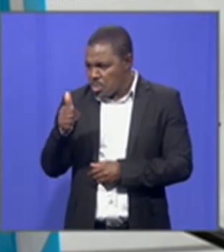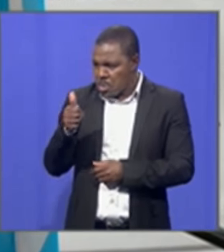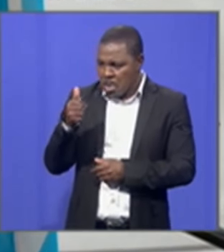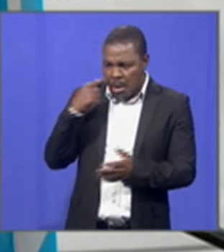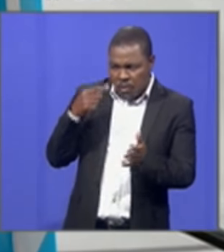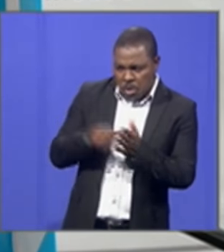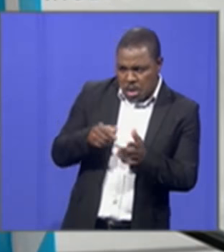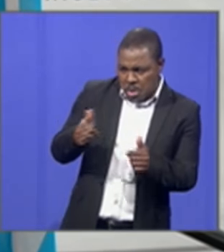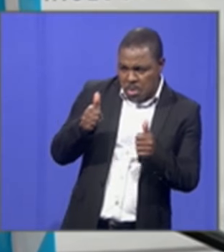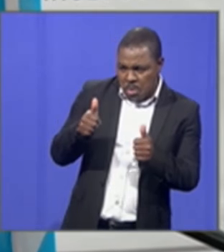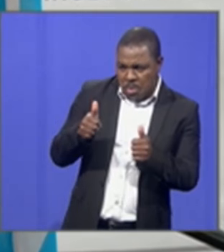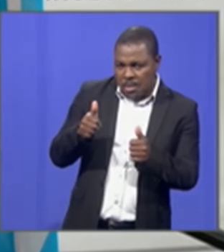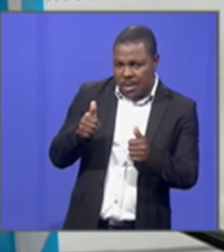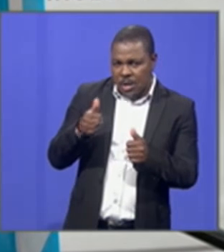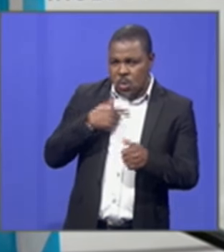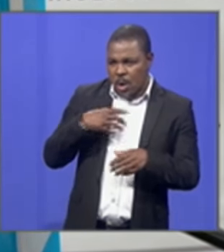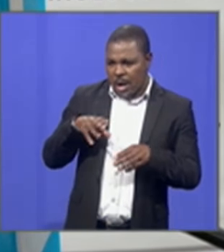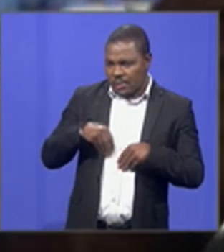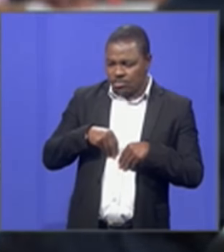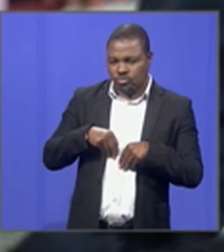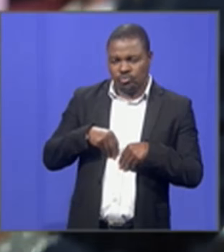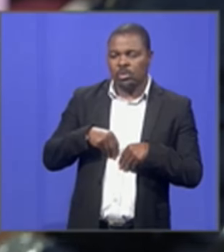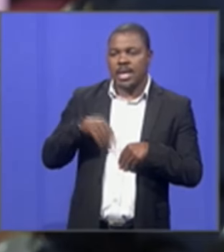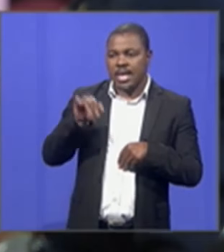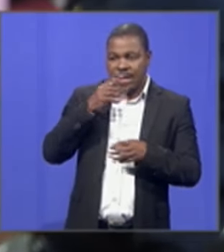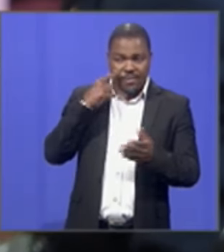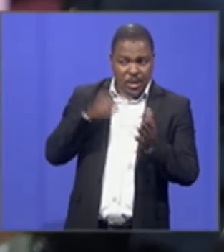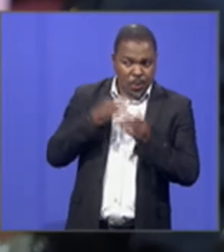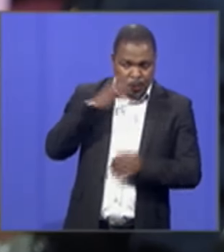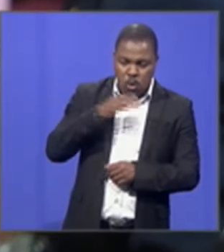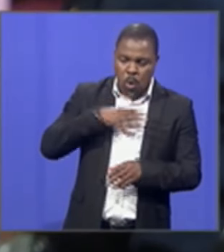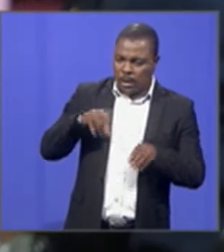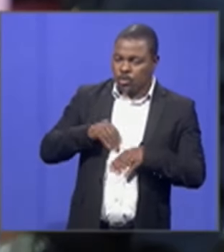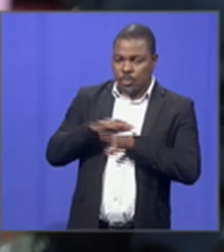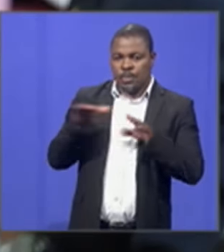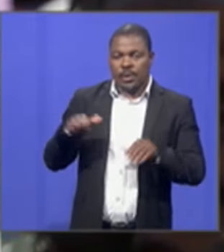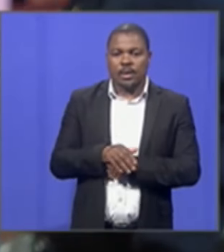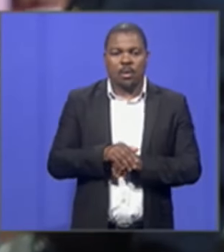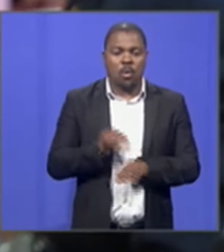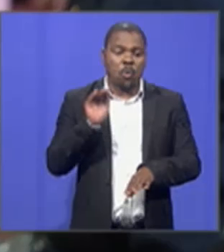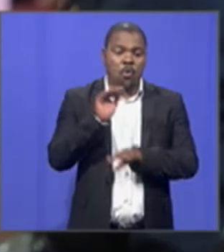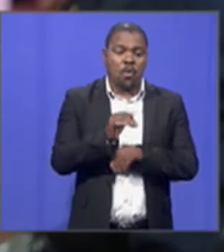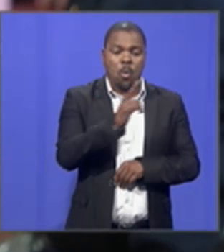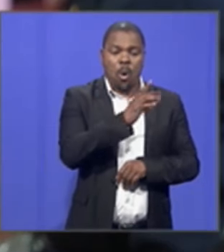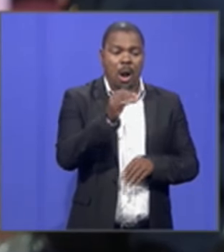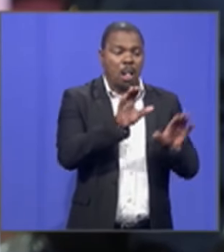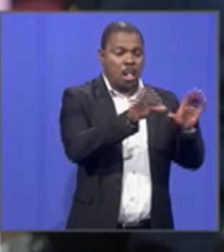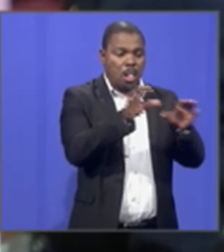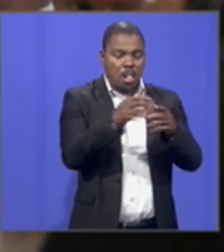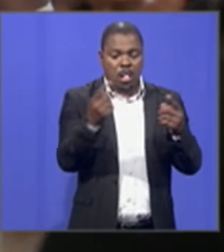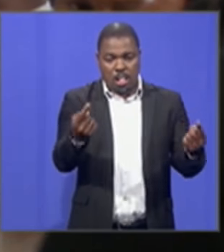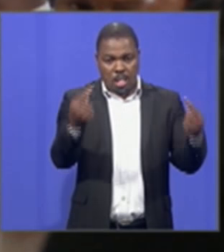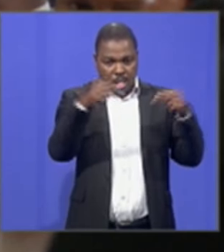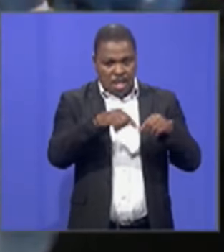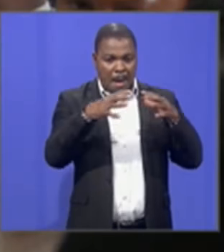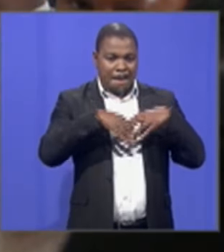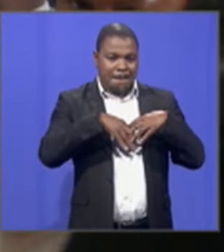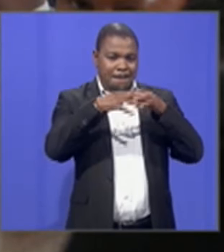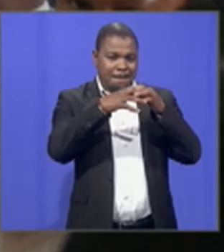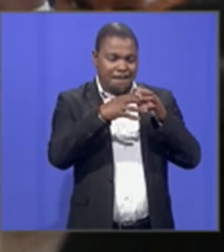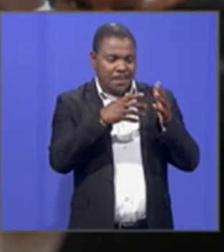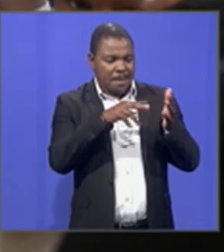evidence does not support it. Ke mafapha a fetang lekgolo a bileng karolo ya ho bopa setshwantsho se tla